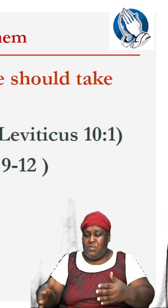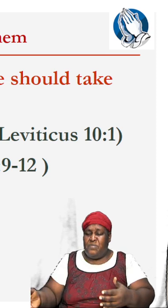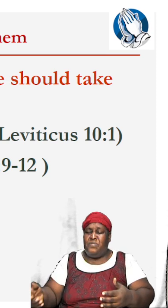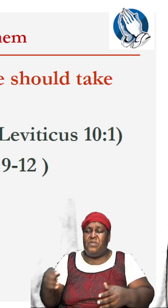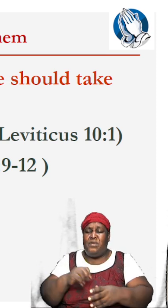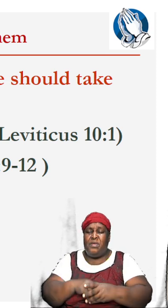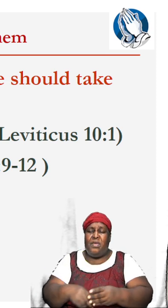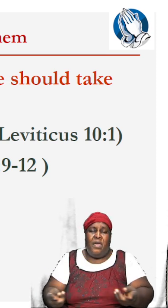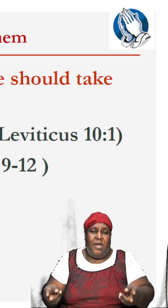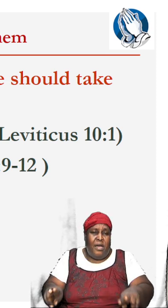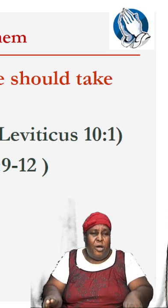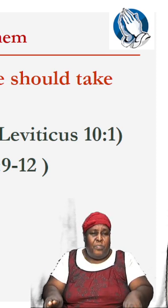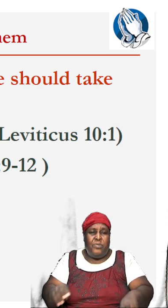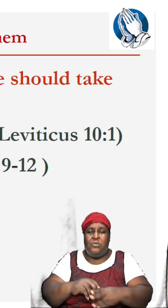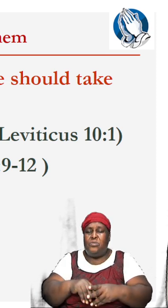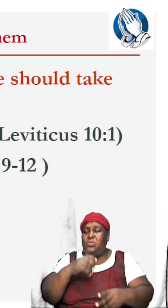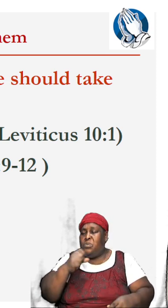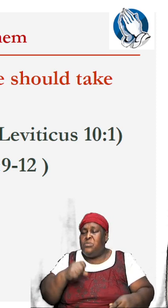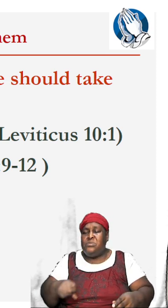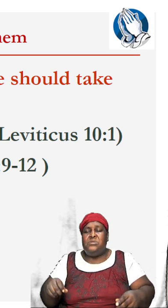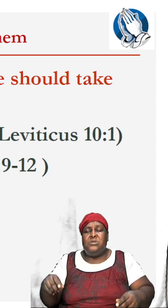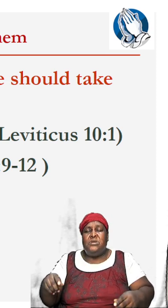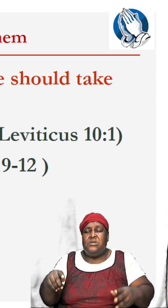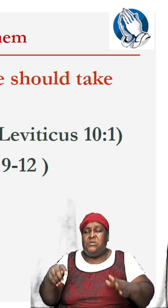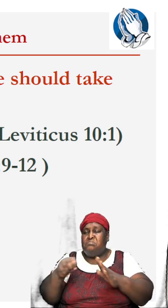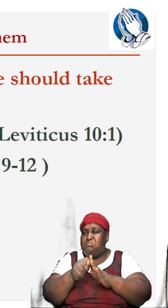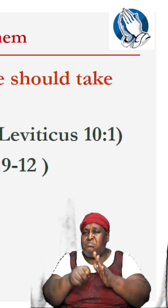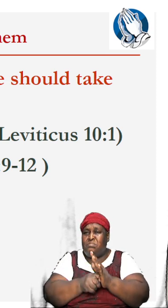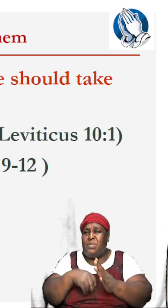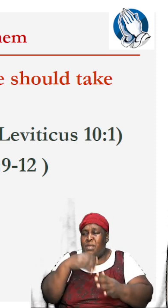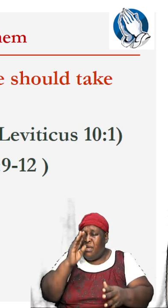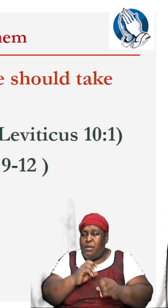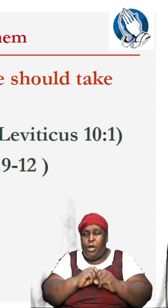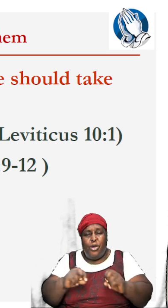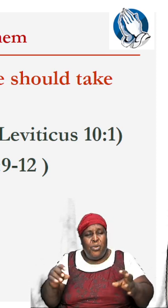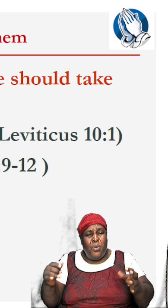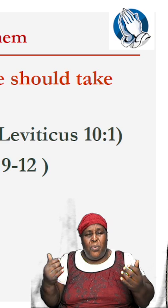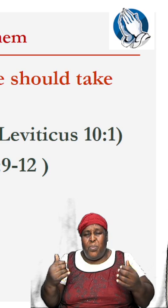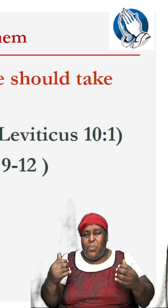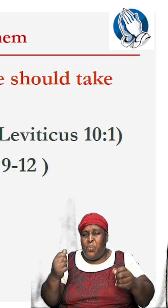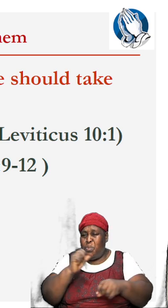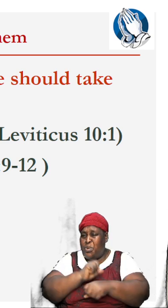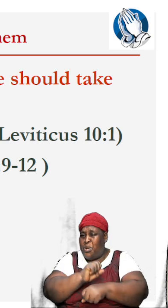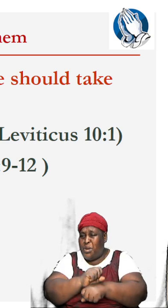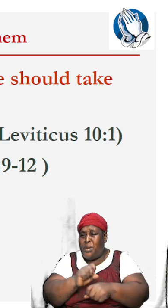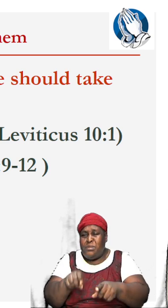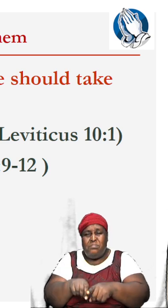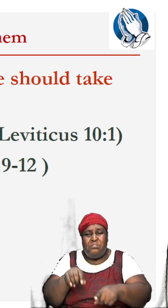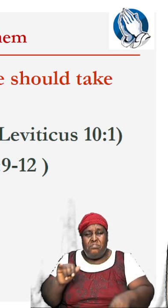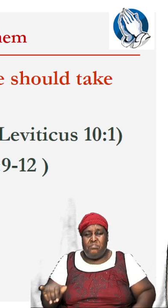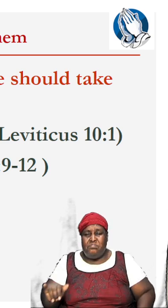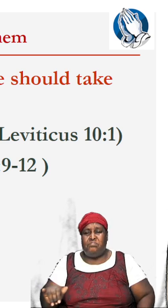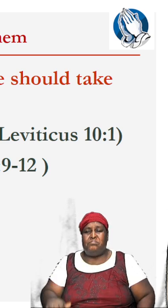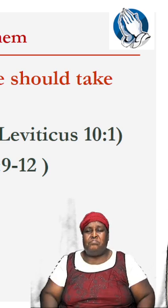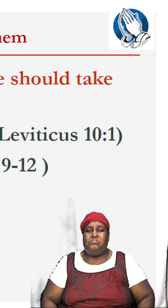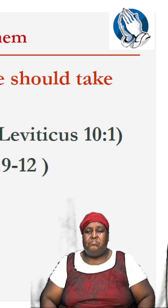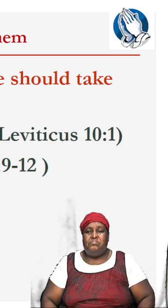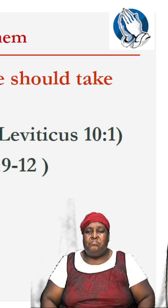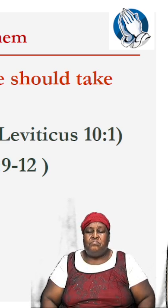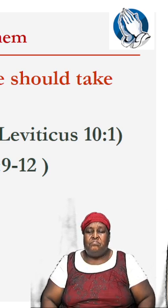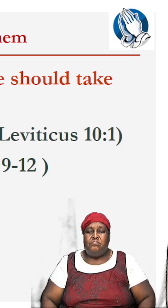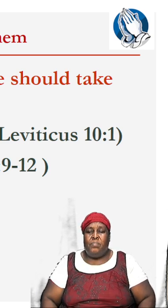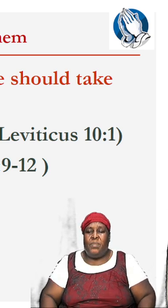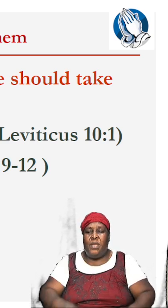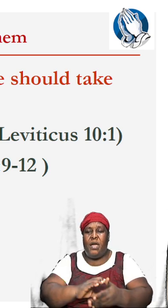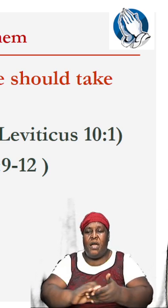Old Testament. God don't operate like that. But let me remind you of Acts chapter 5 from verse 1 to